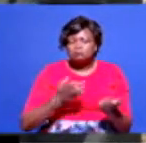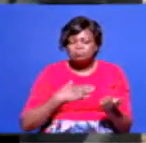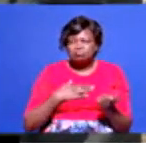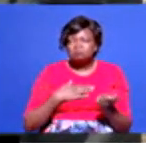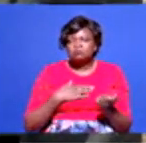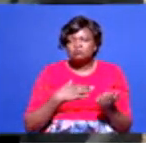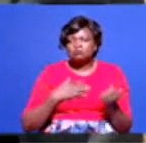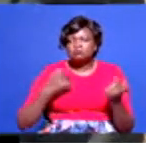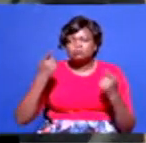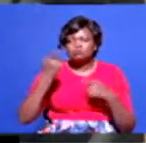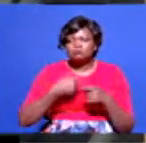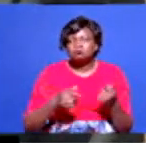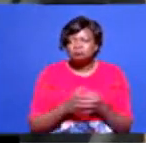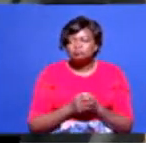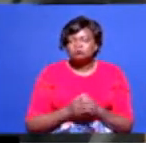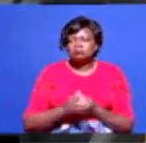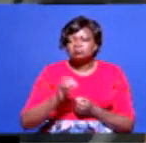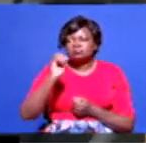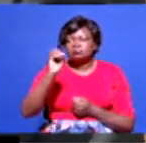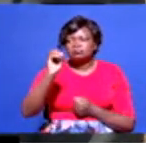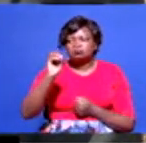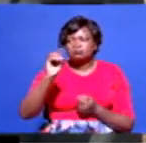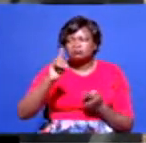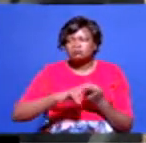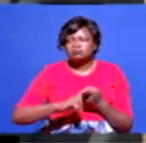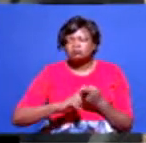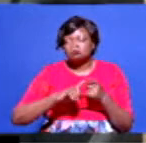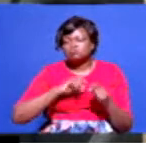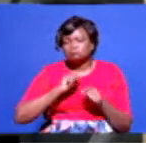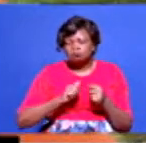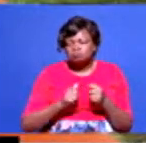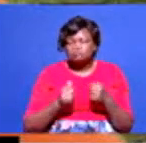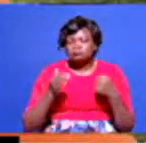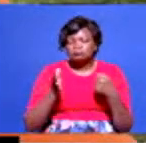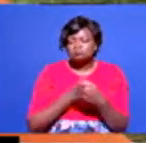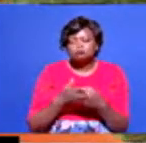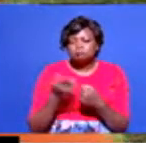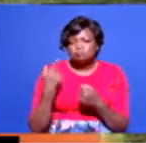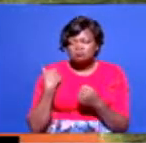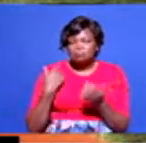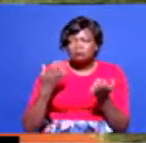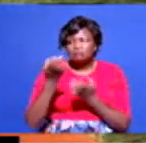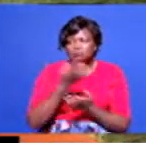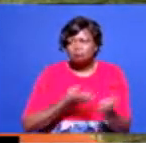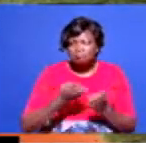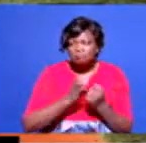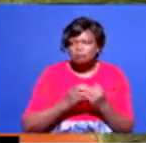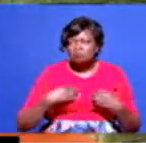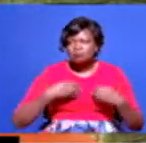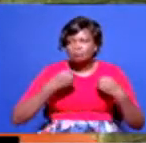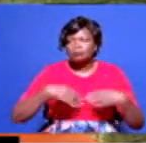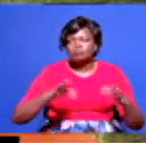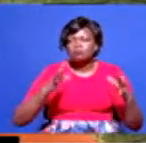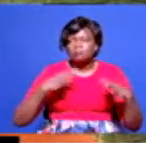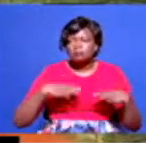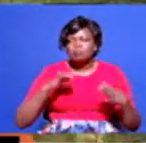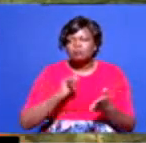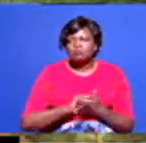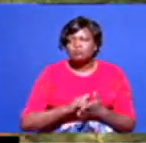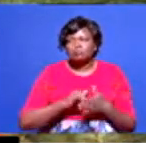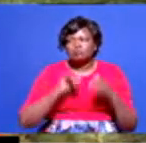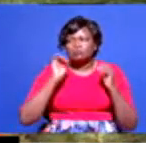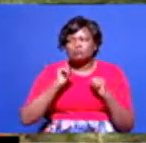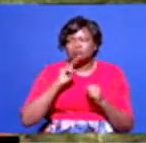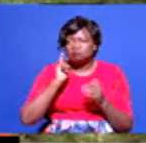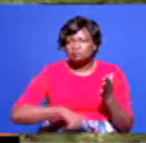from a zero digit to a nine digit economy. We've lost one of the guys that we can classify as a